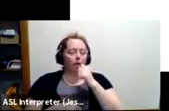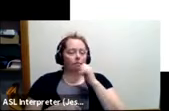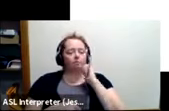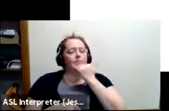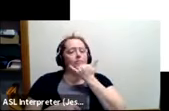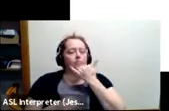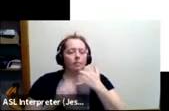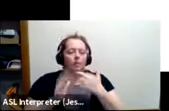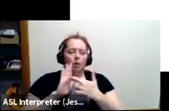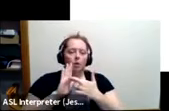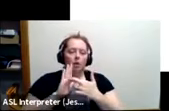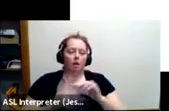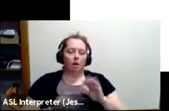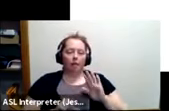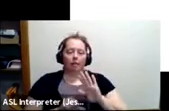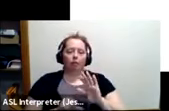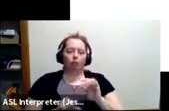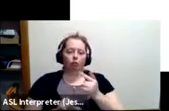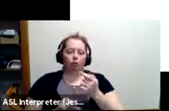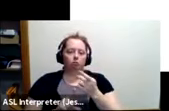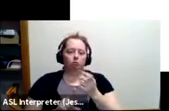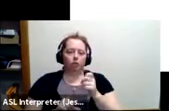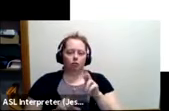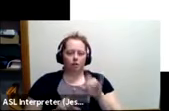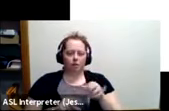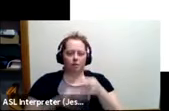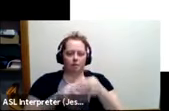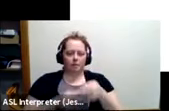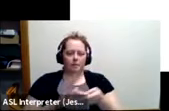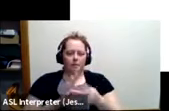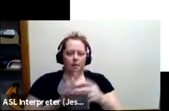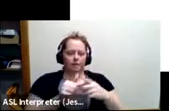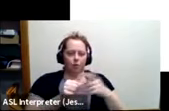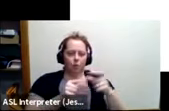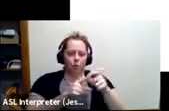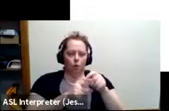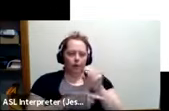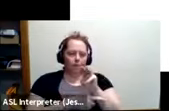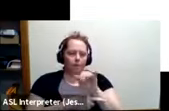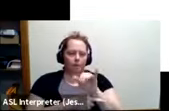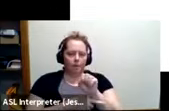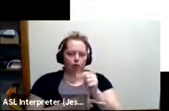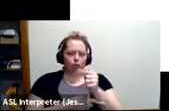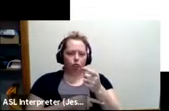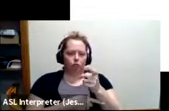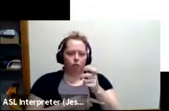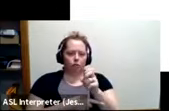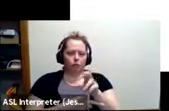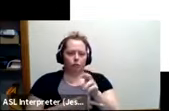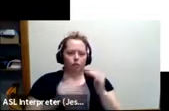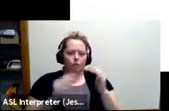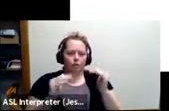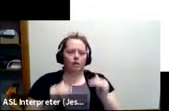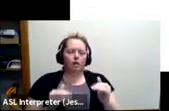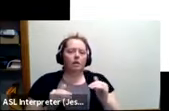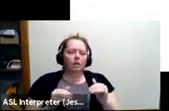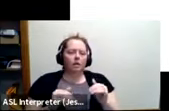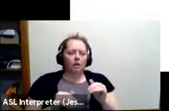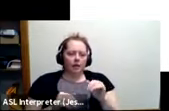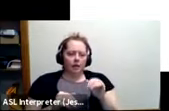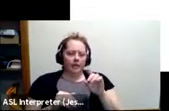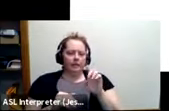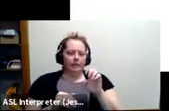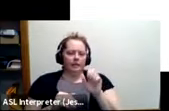to misgendering. Dead name. As a noun, it's the name that somebody no longer uses because it doesn't reflect their